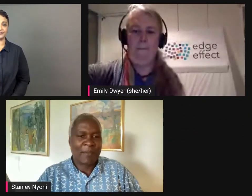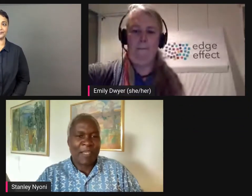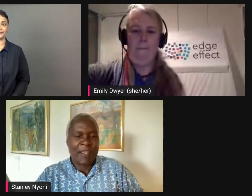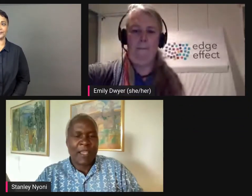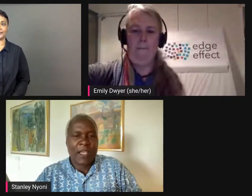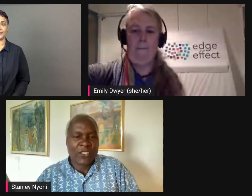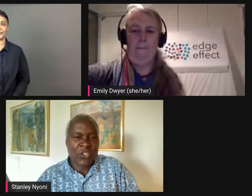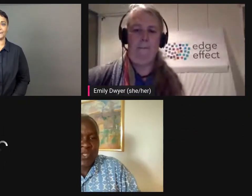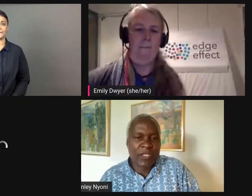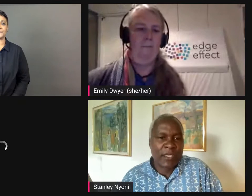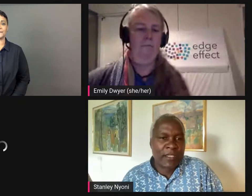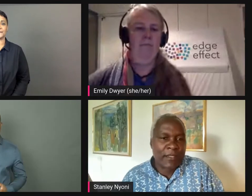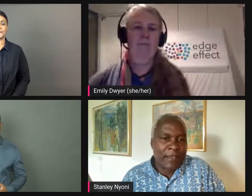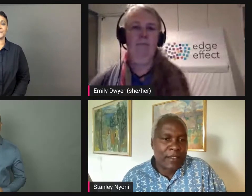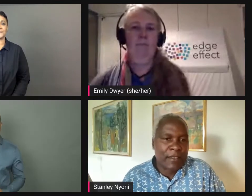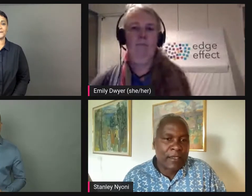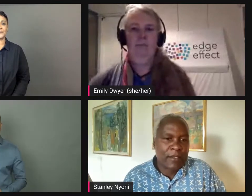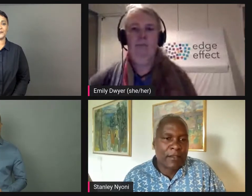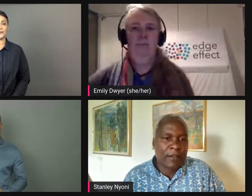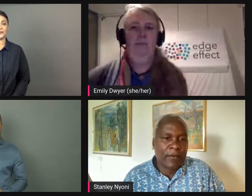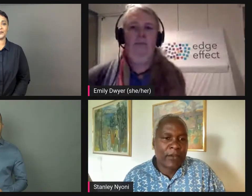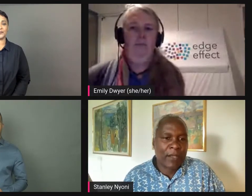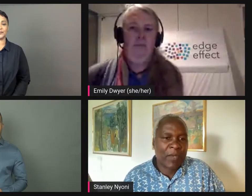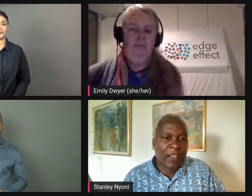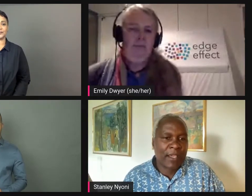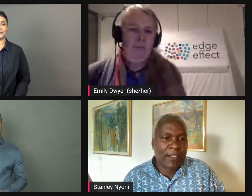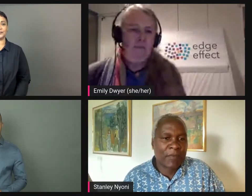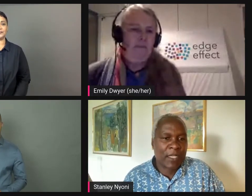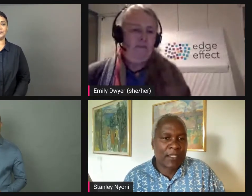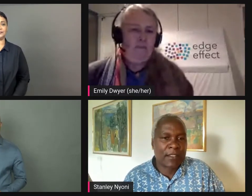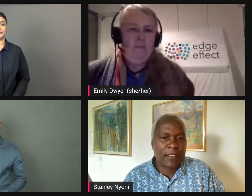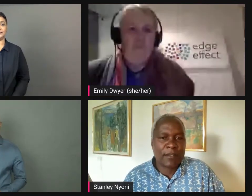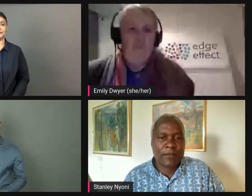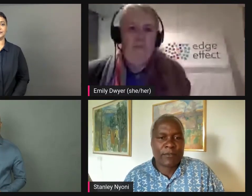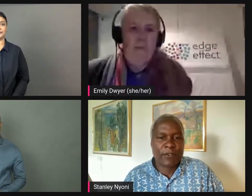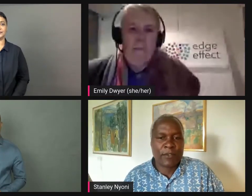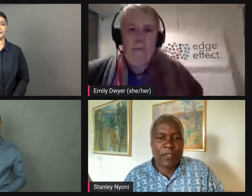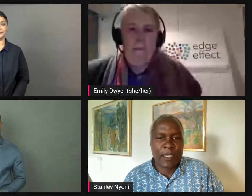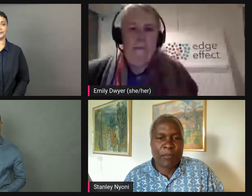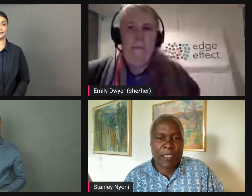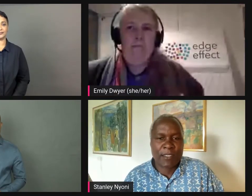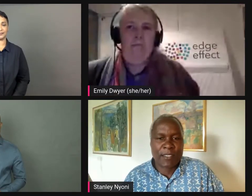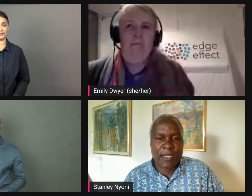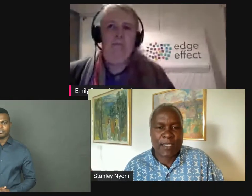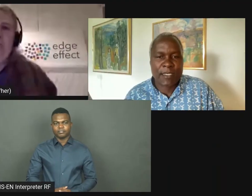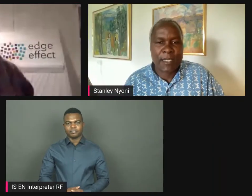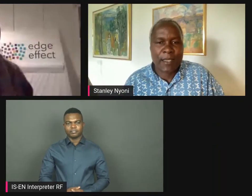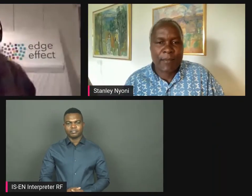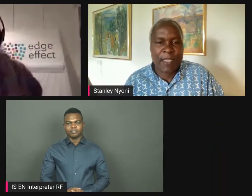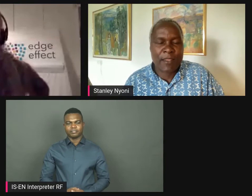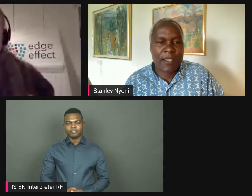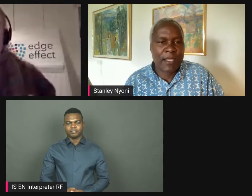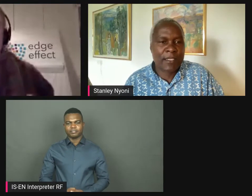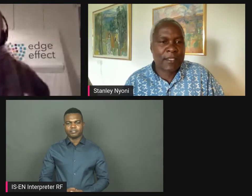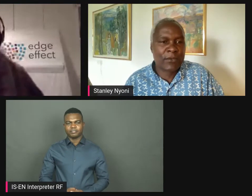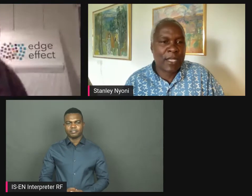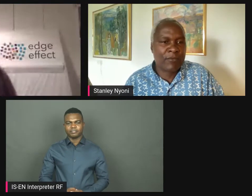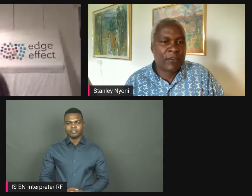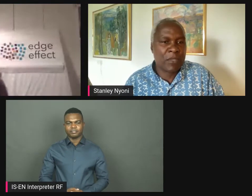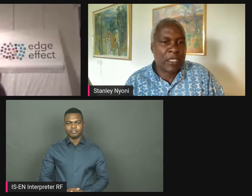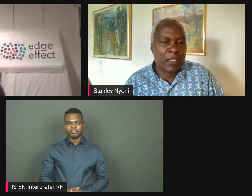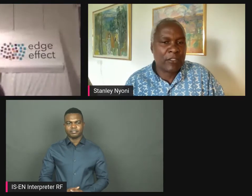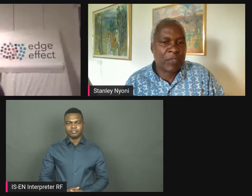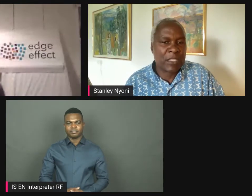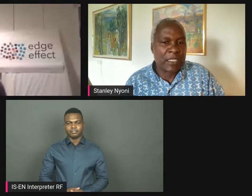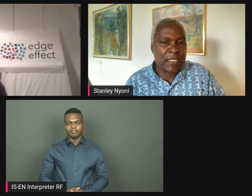Thank you, Emil. So we're going to bring the other speakers in for a panel discussion. But the thing that stood up